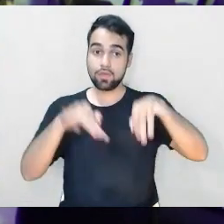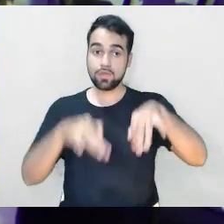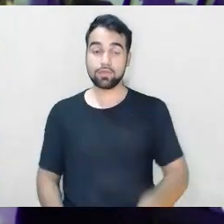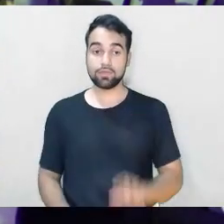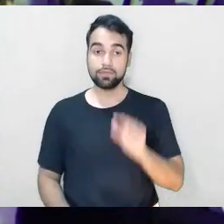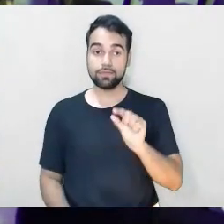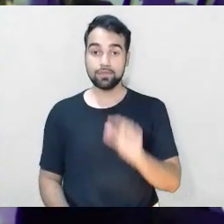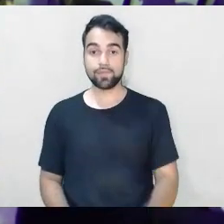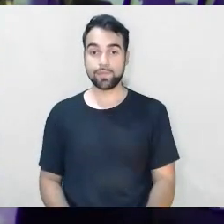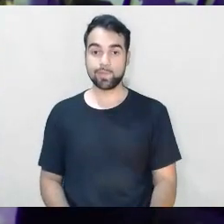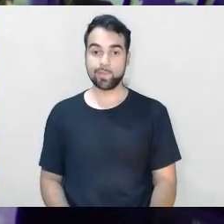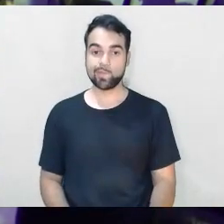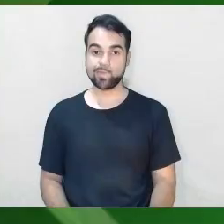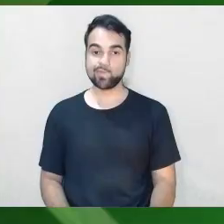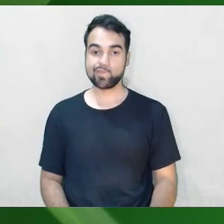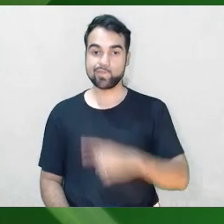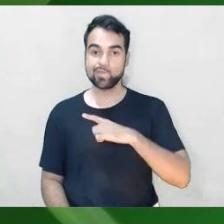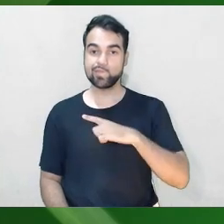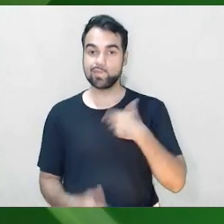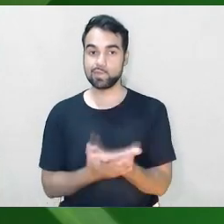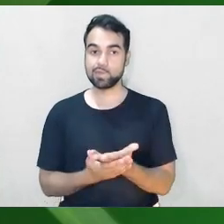conclude, and to have,